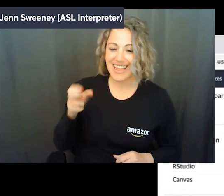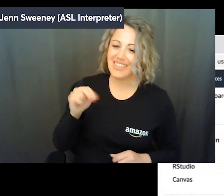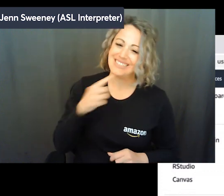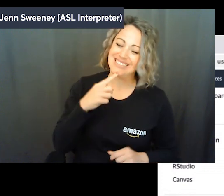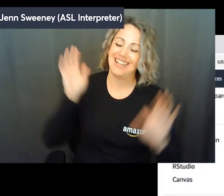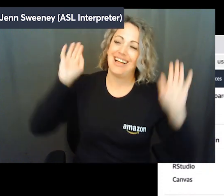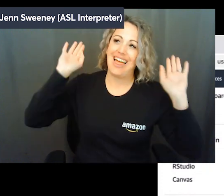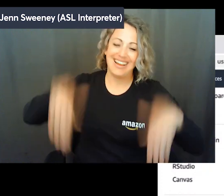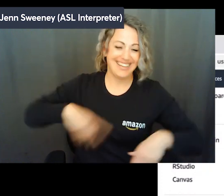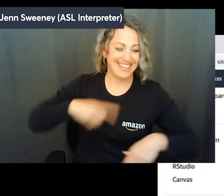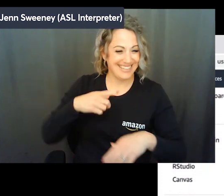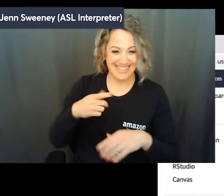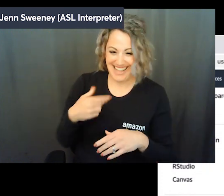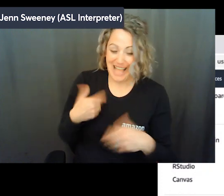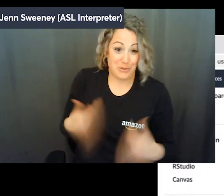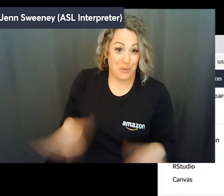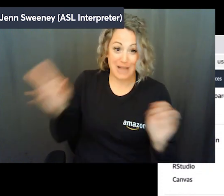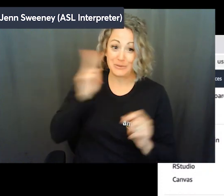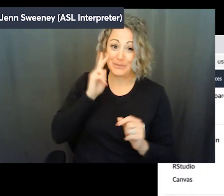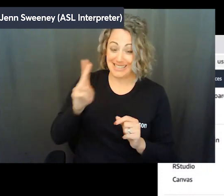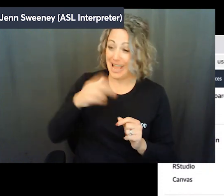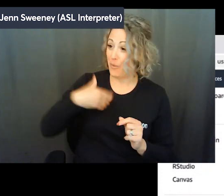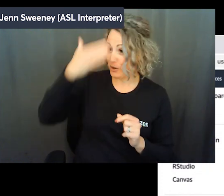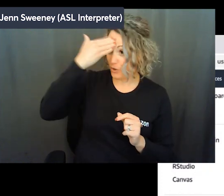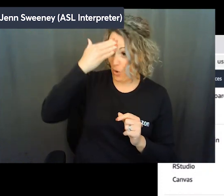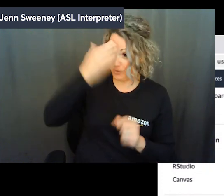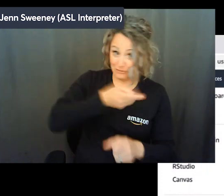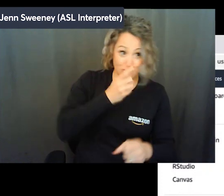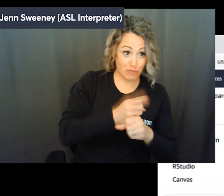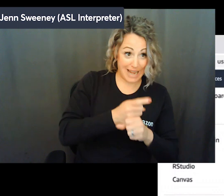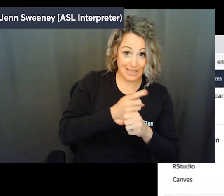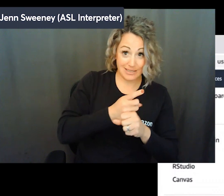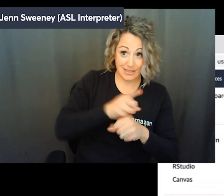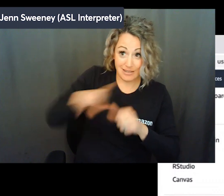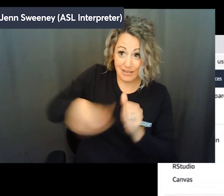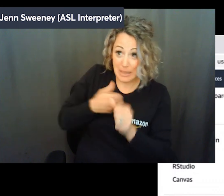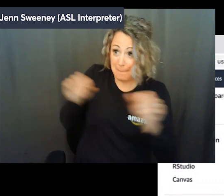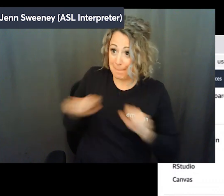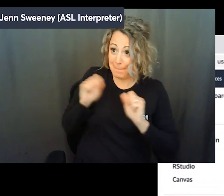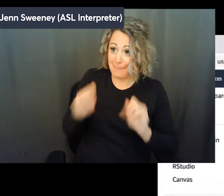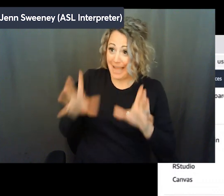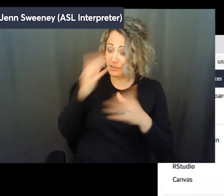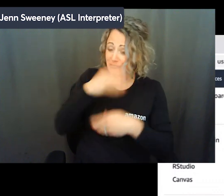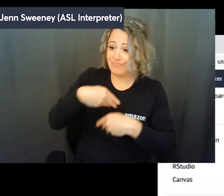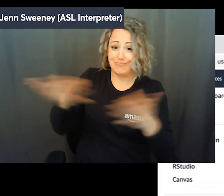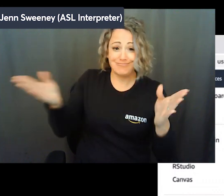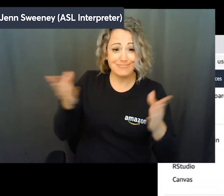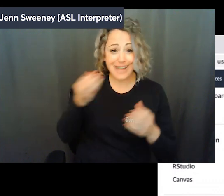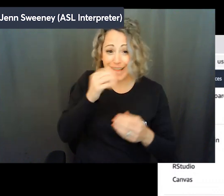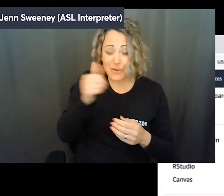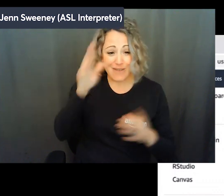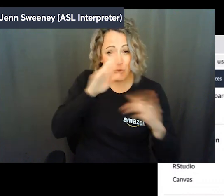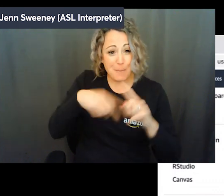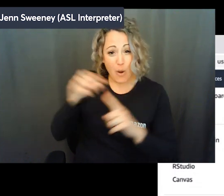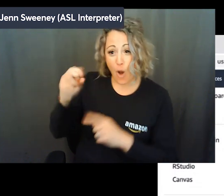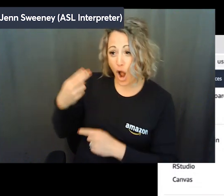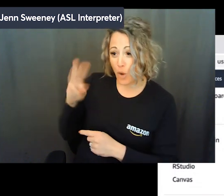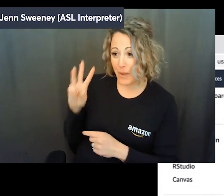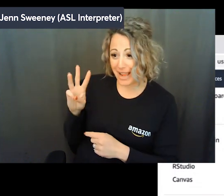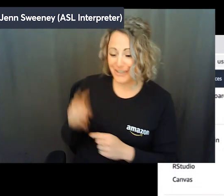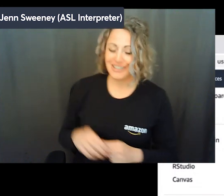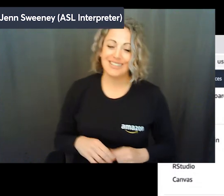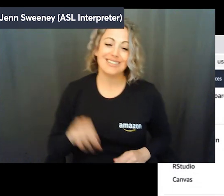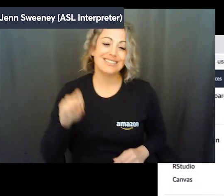know. All I want to know is that my thing is getting done magically, and I don't have to worry about the hardware anymore. Yeah, I don't know. I get